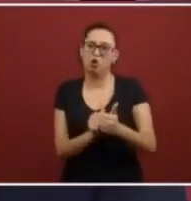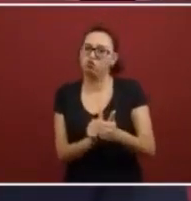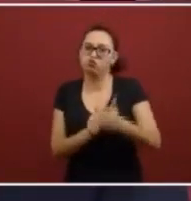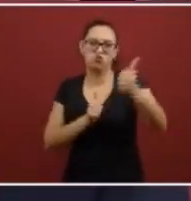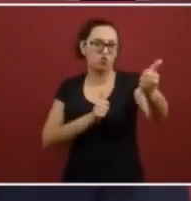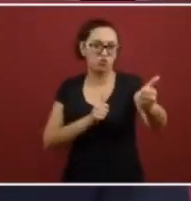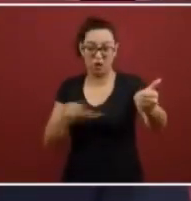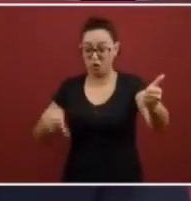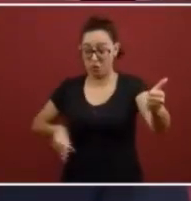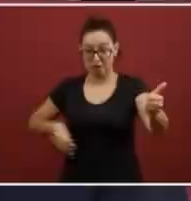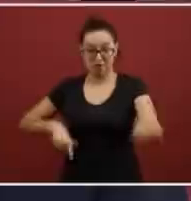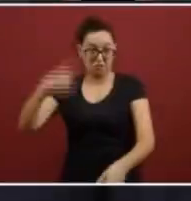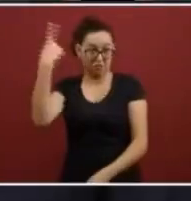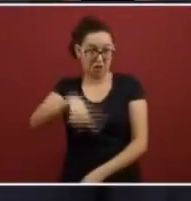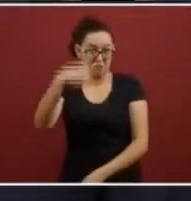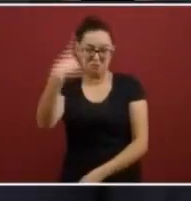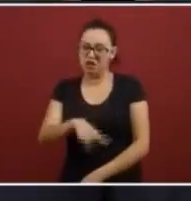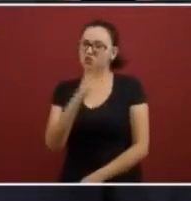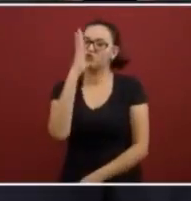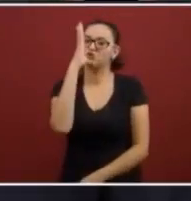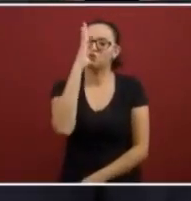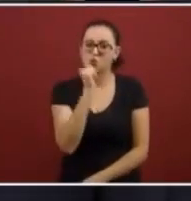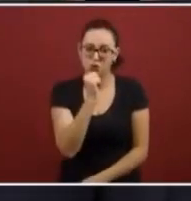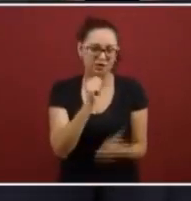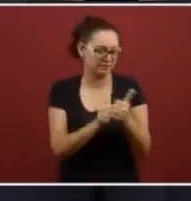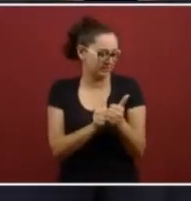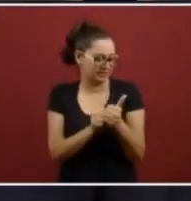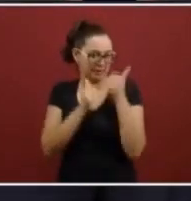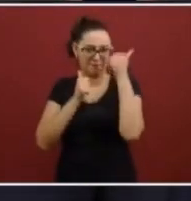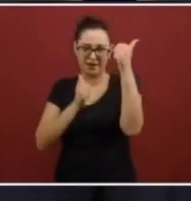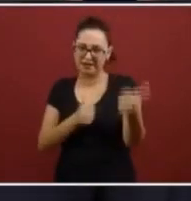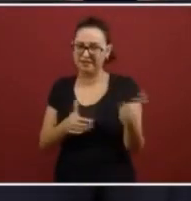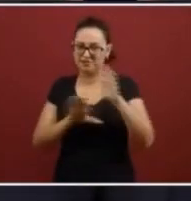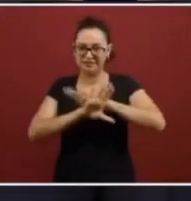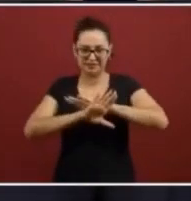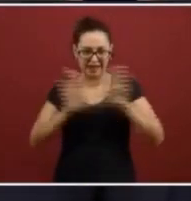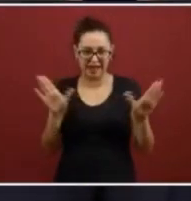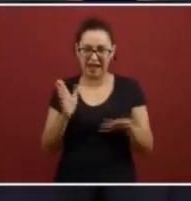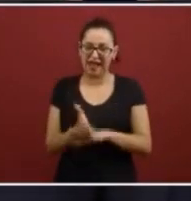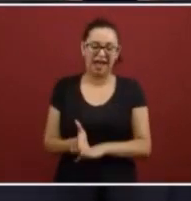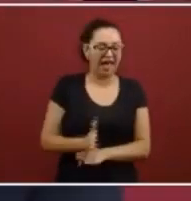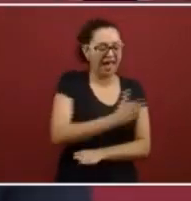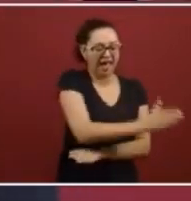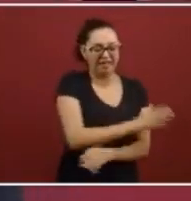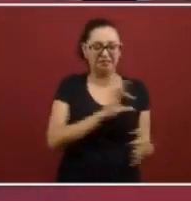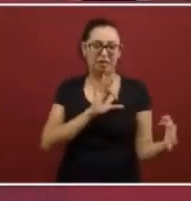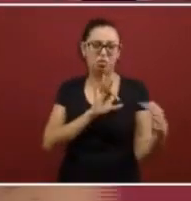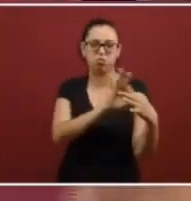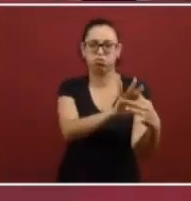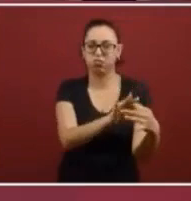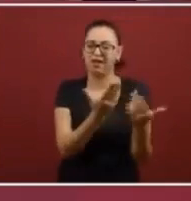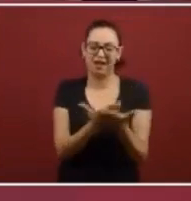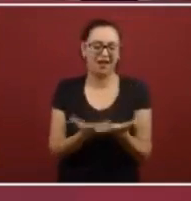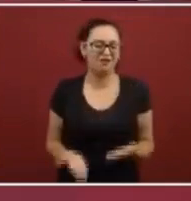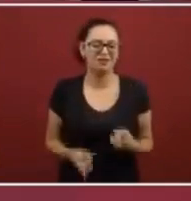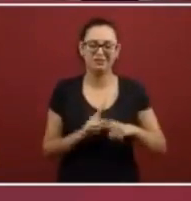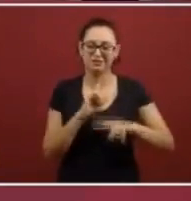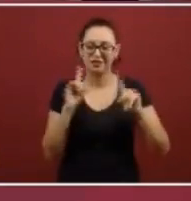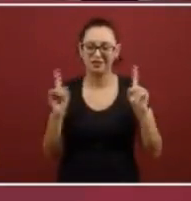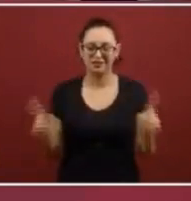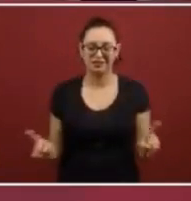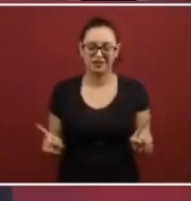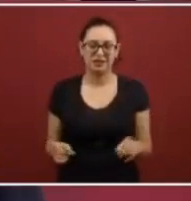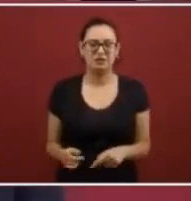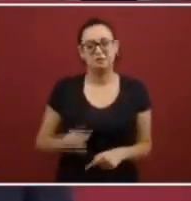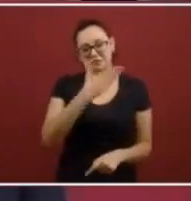So now it's autonomous. No es It's como the antes, fiscal, que era lo que el